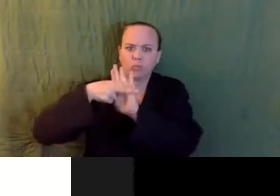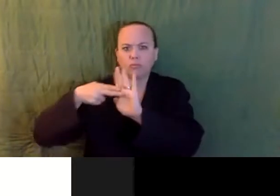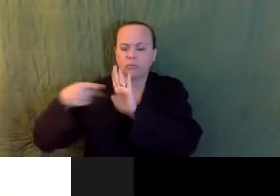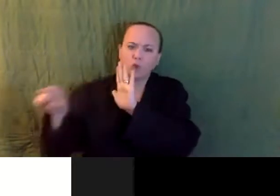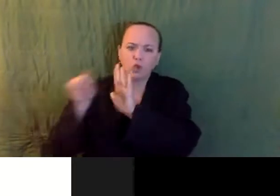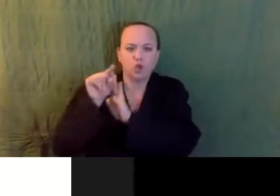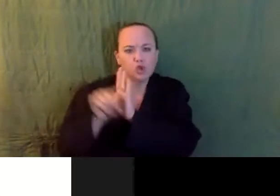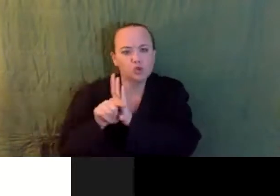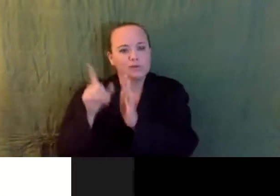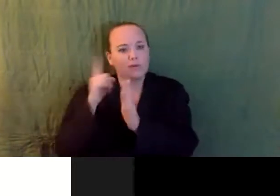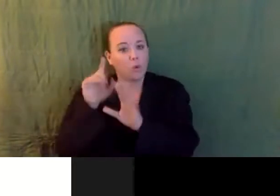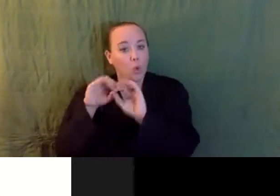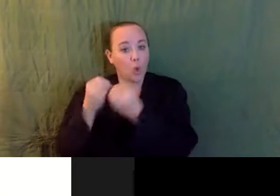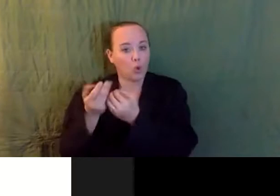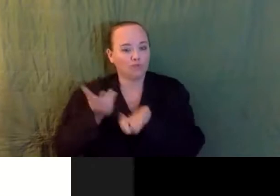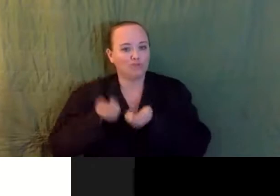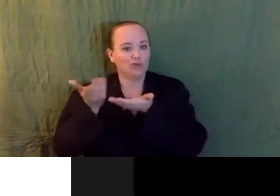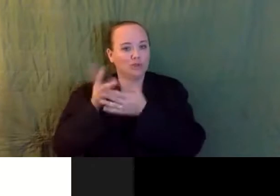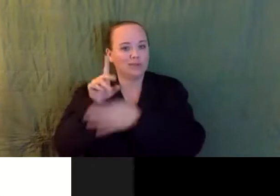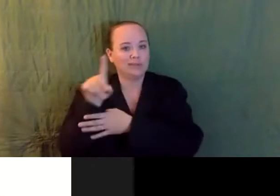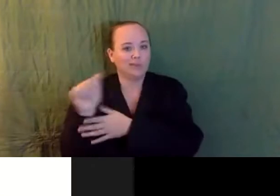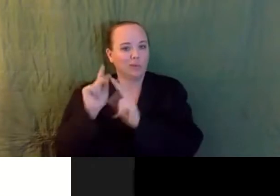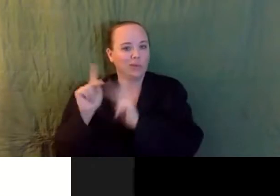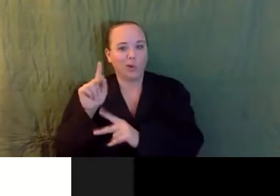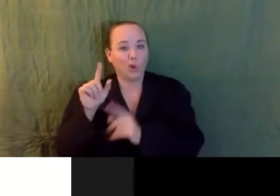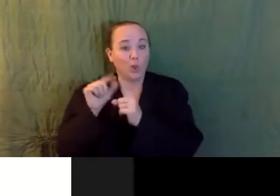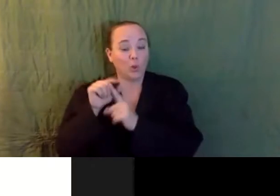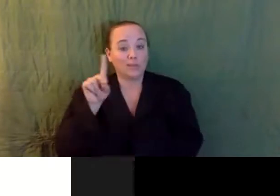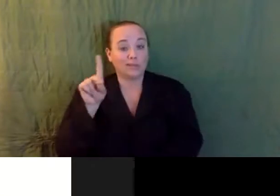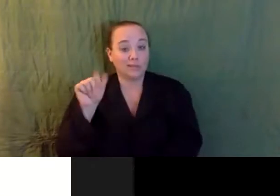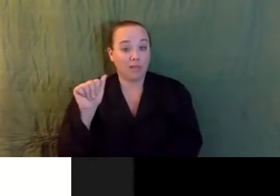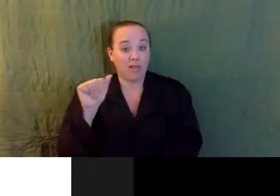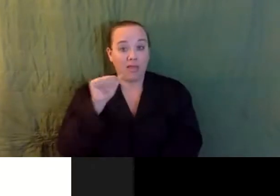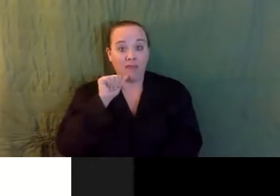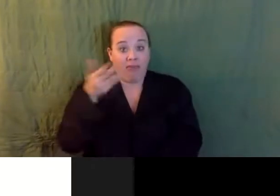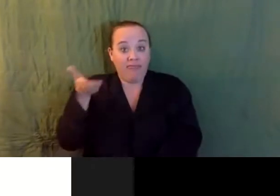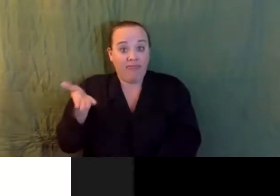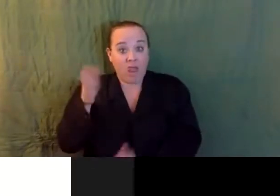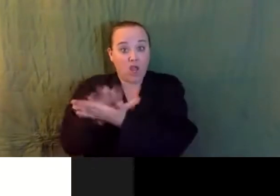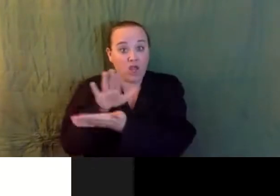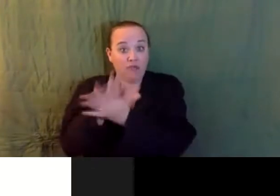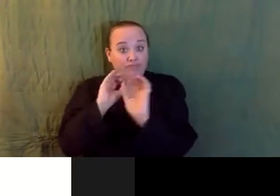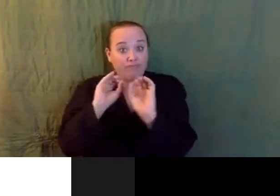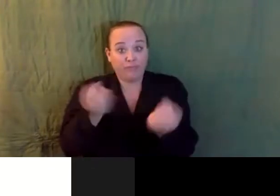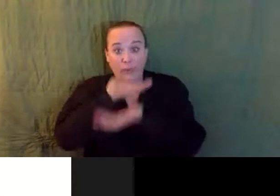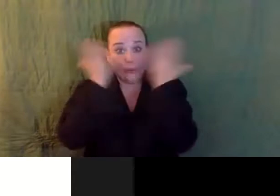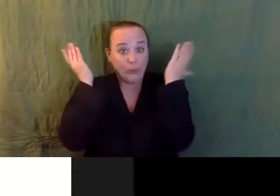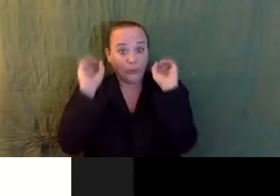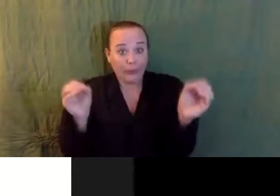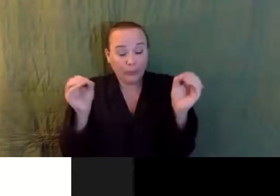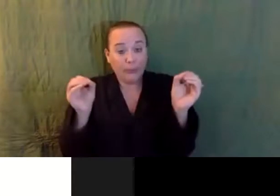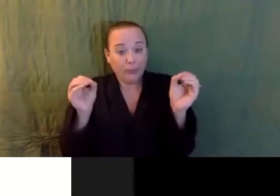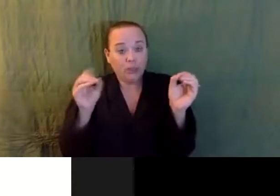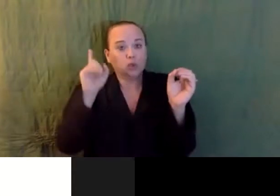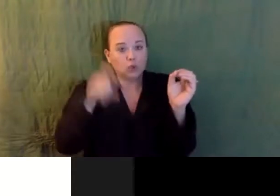that serve people with disabilities, the word disability was not in the document at all. And so you had